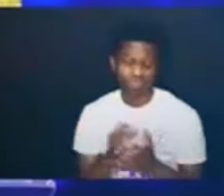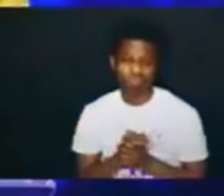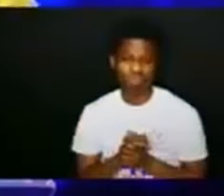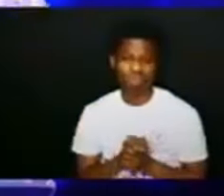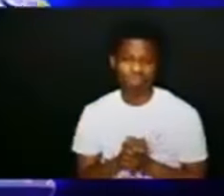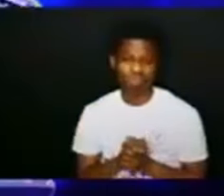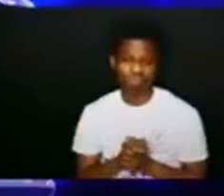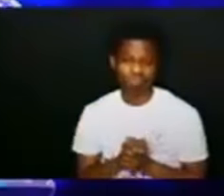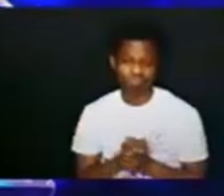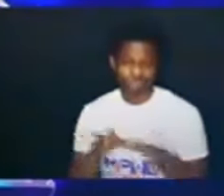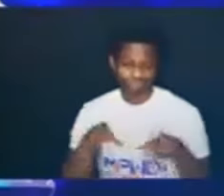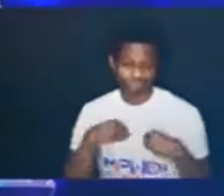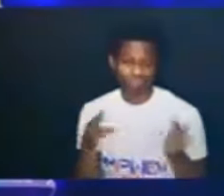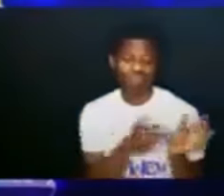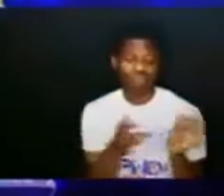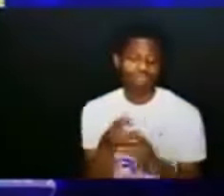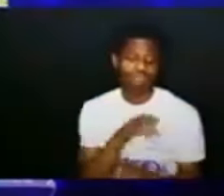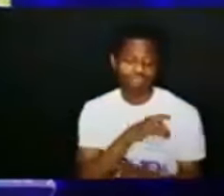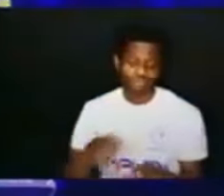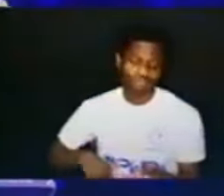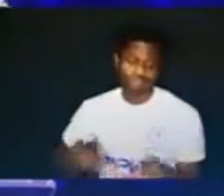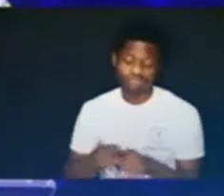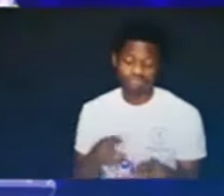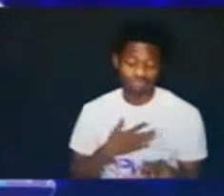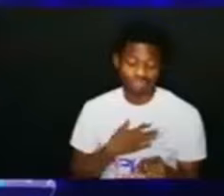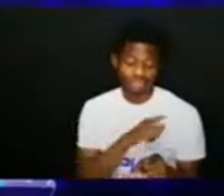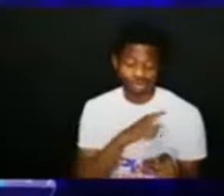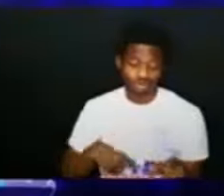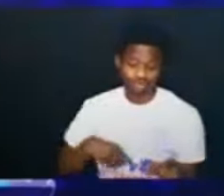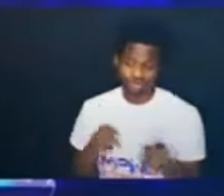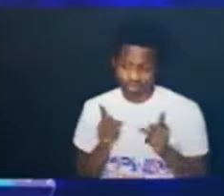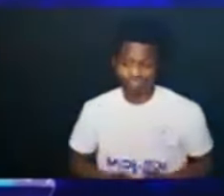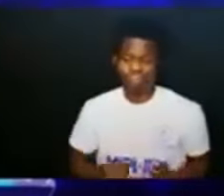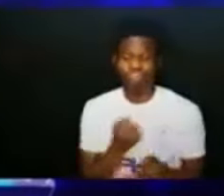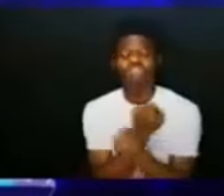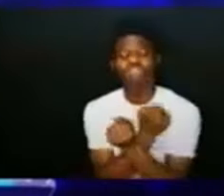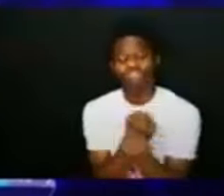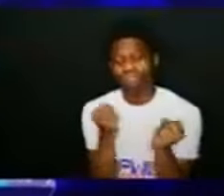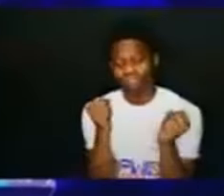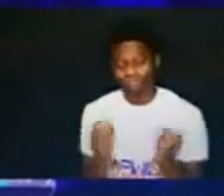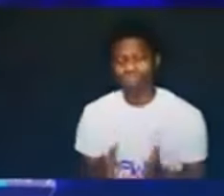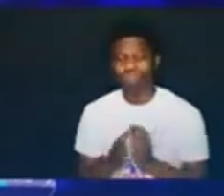I accept Jesus Christ as my Lord and personal Savior.